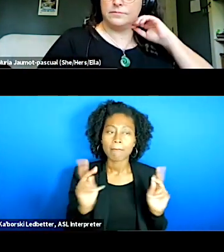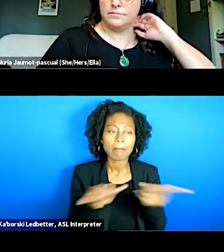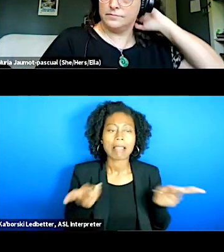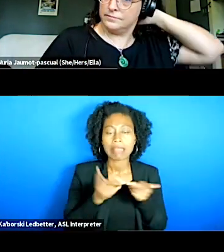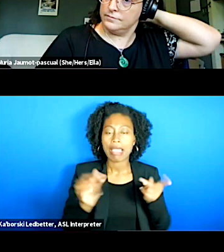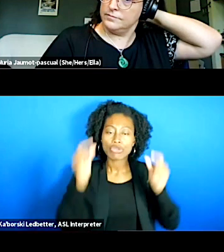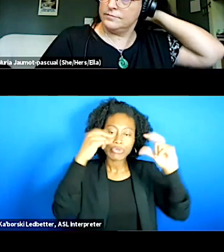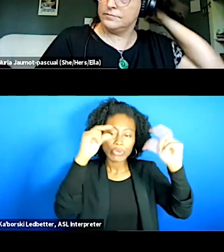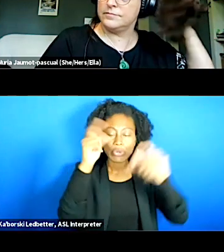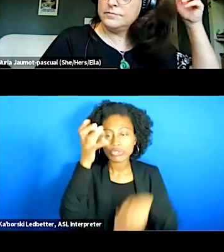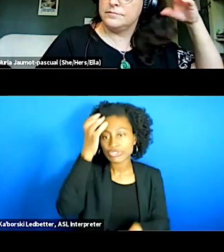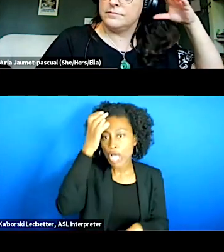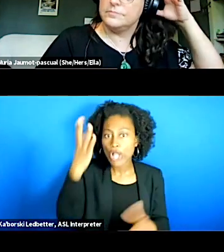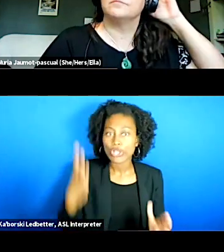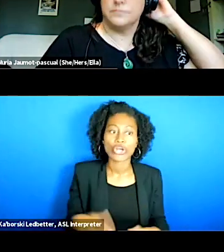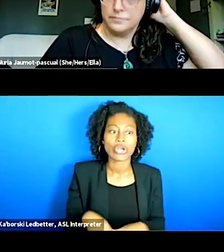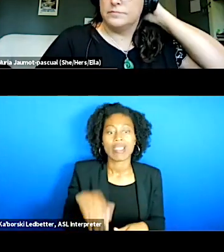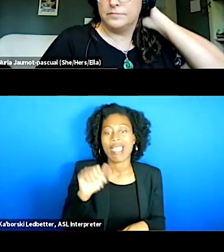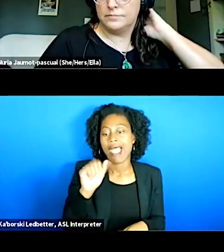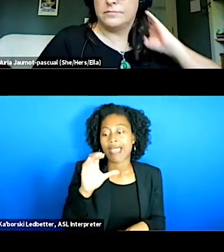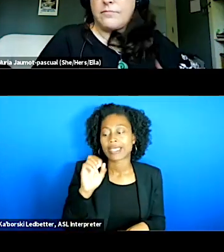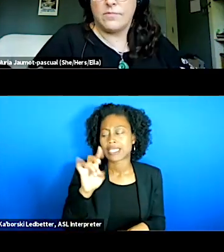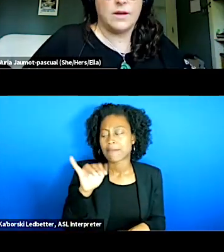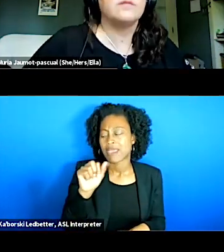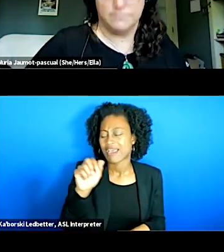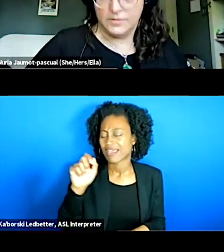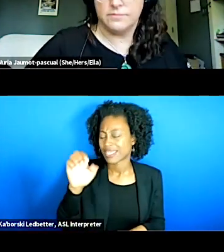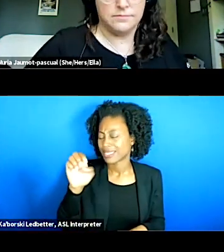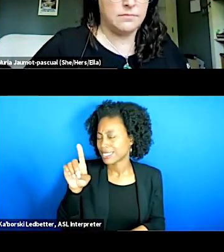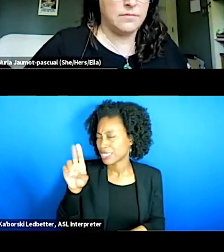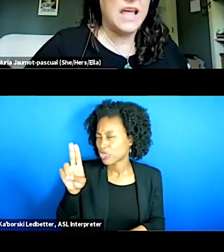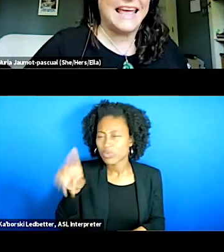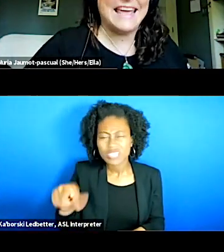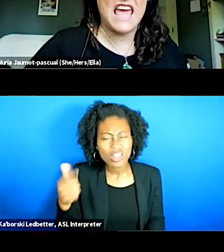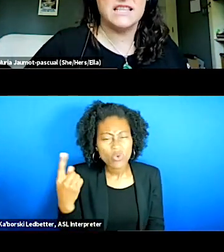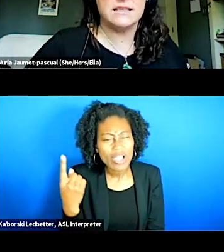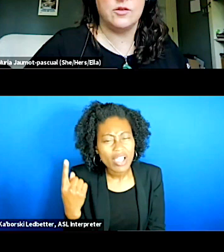or Academia EDU, or what's the other one? ResearchGate.